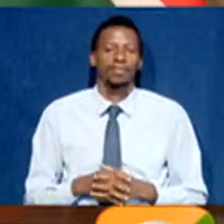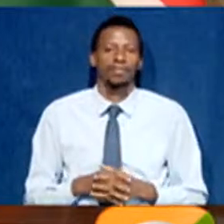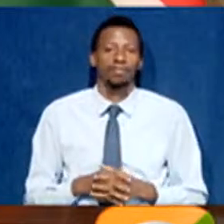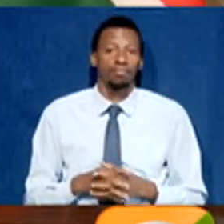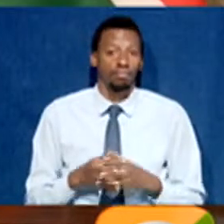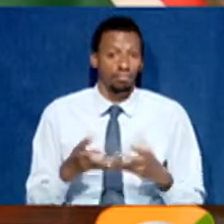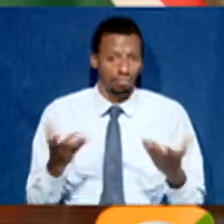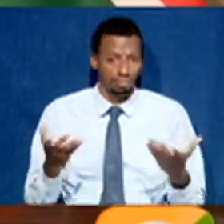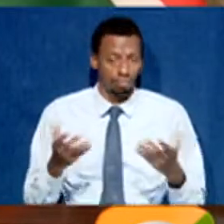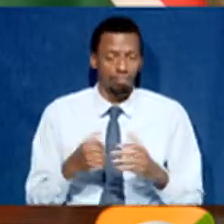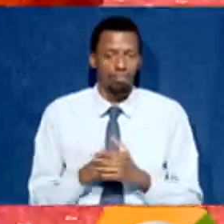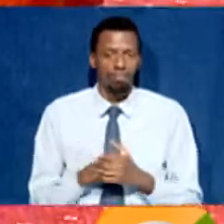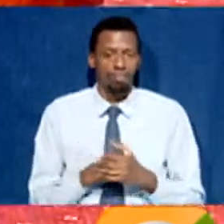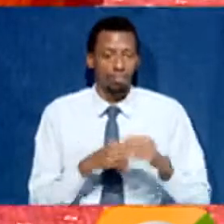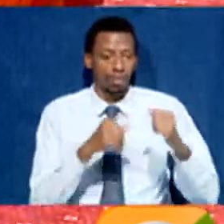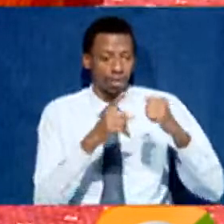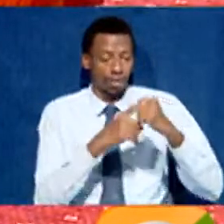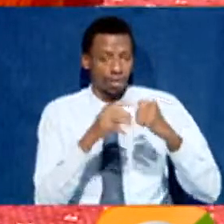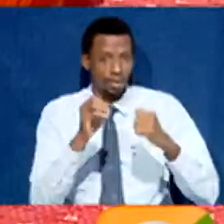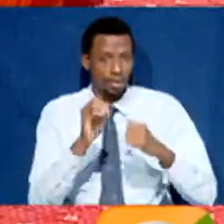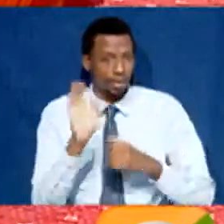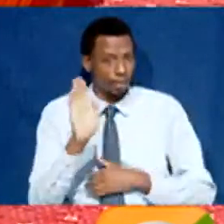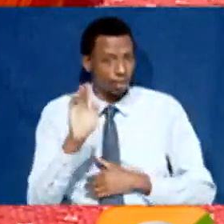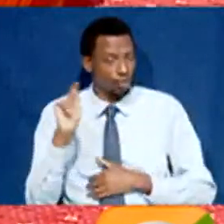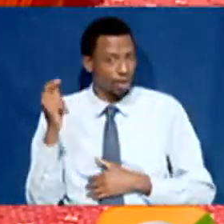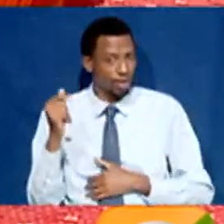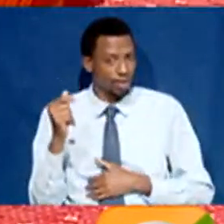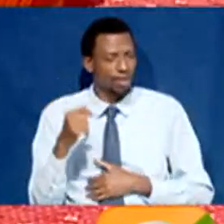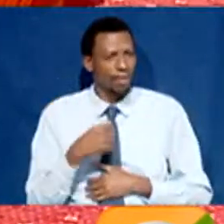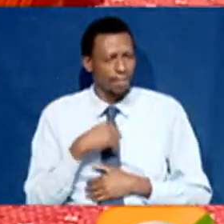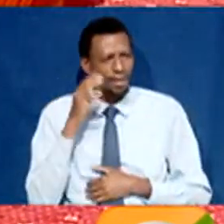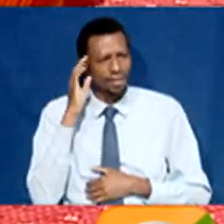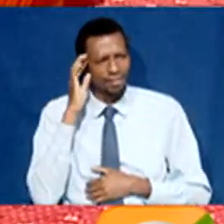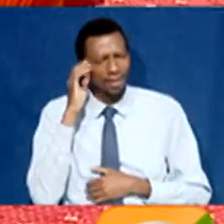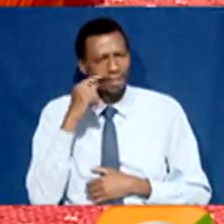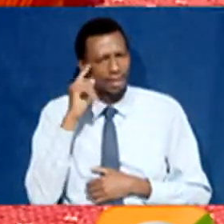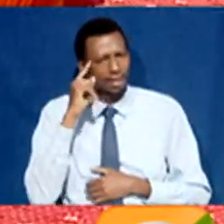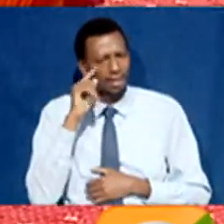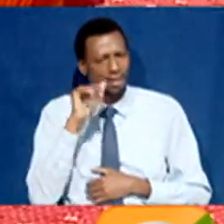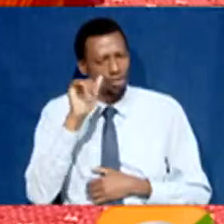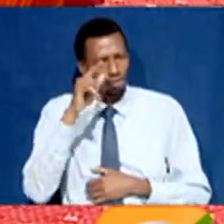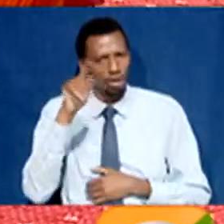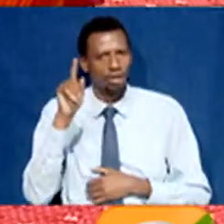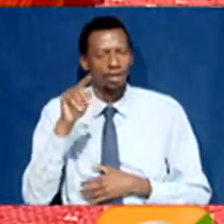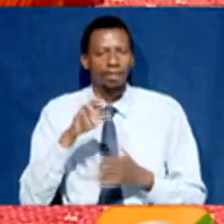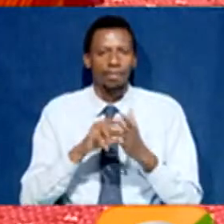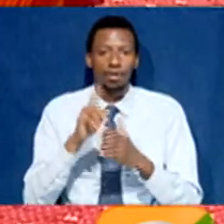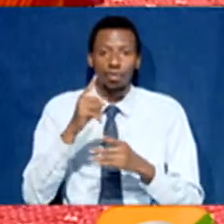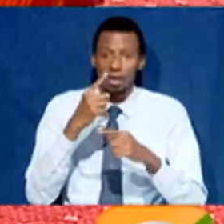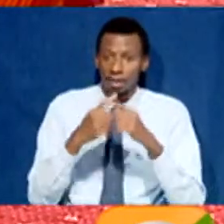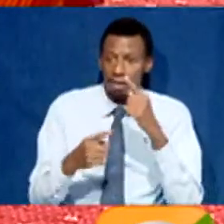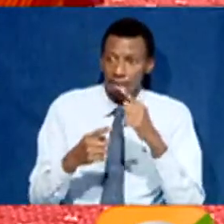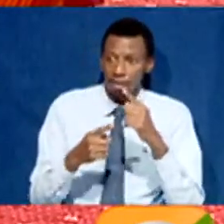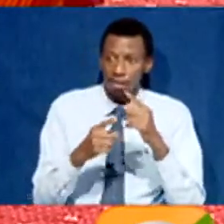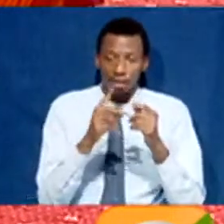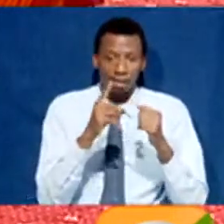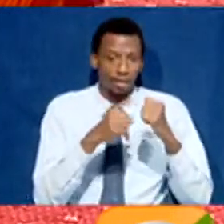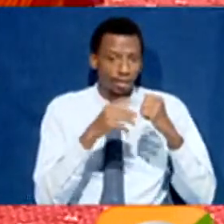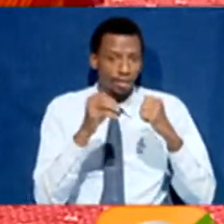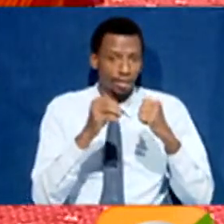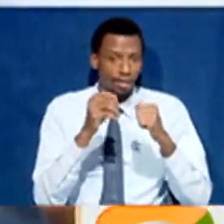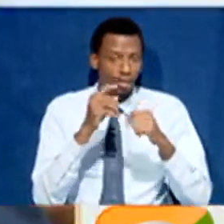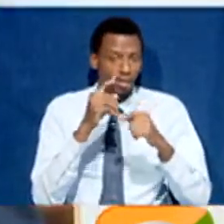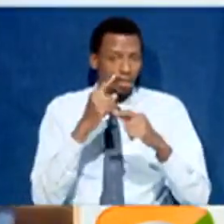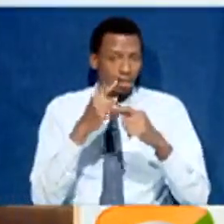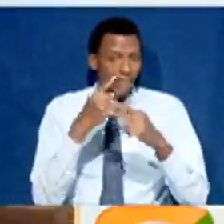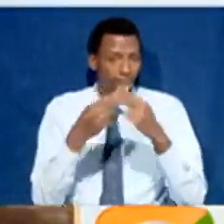So 60 billion shillings? I think so. I think that's the correct number. So in a year, that would be 60 times 12. What is that?